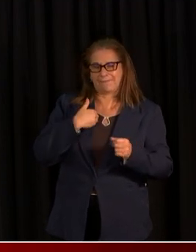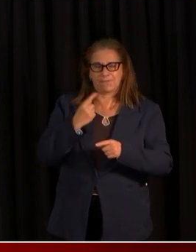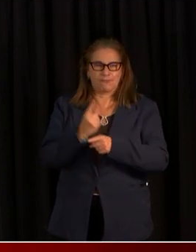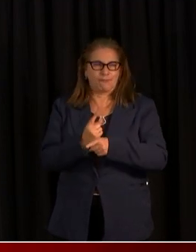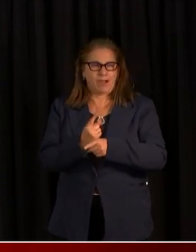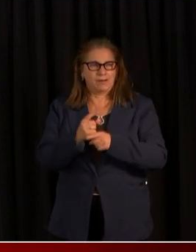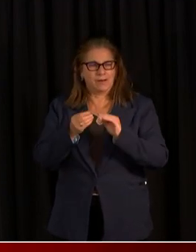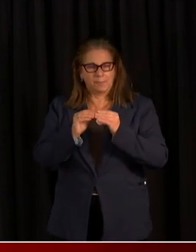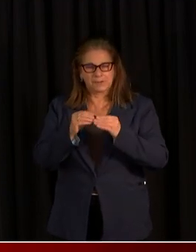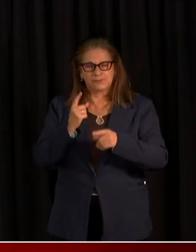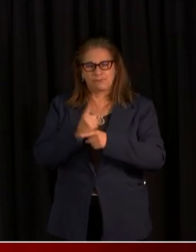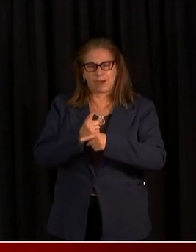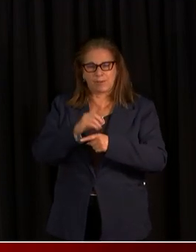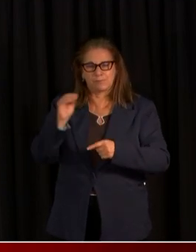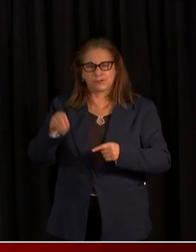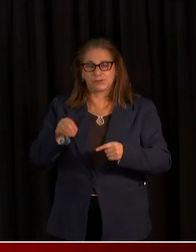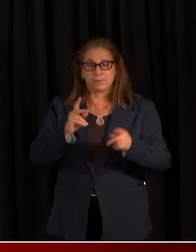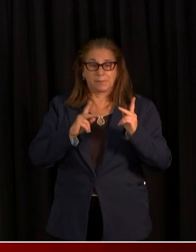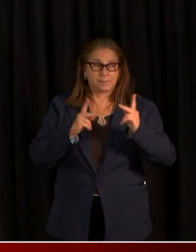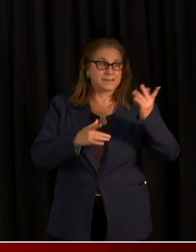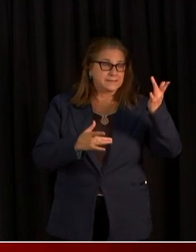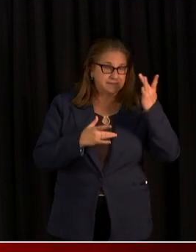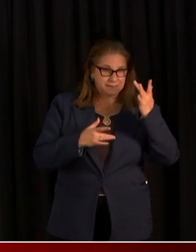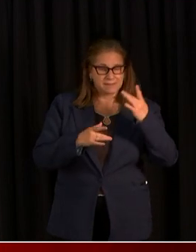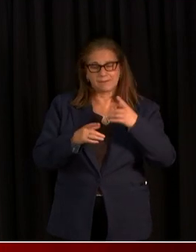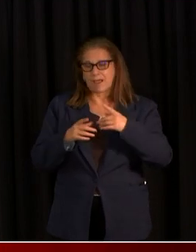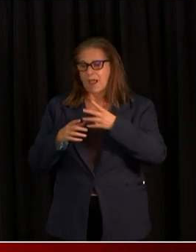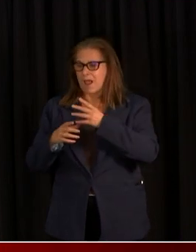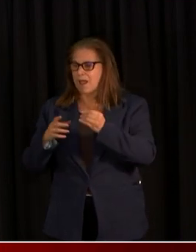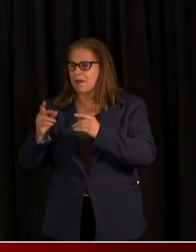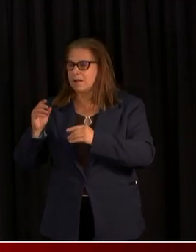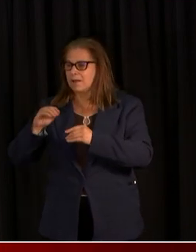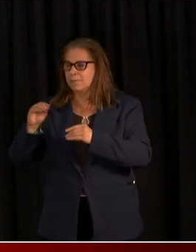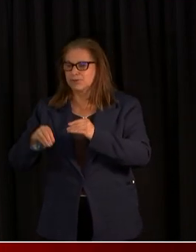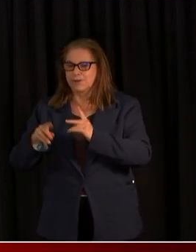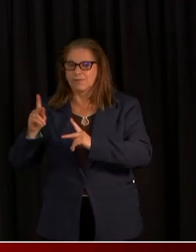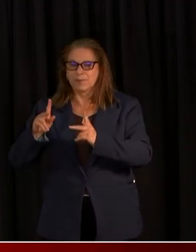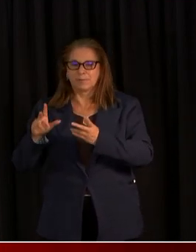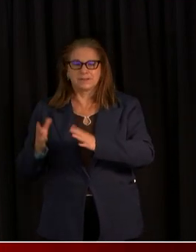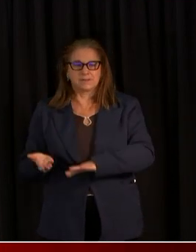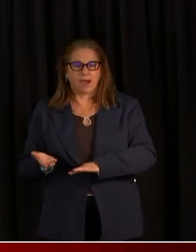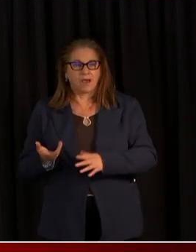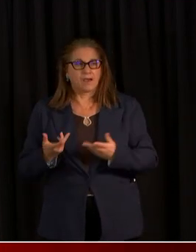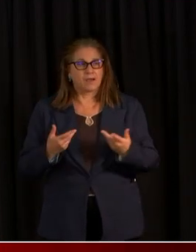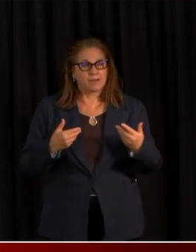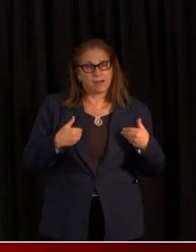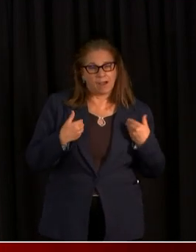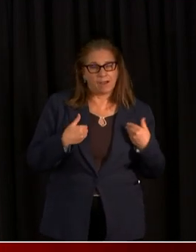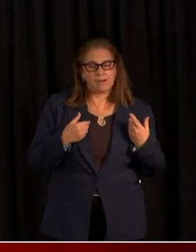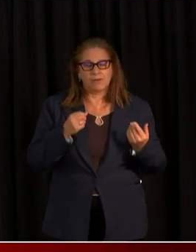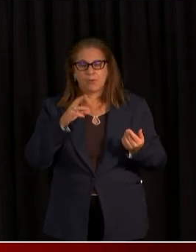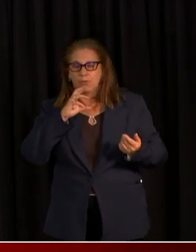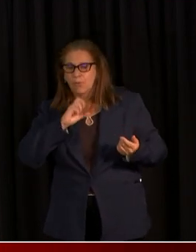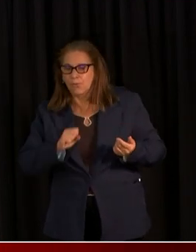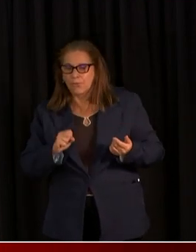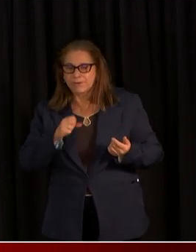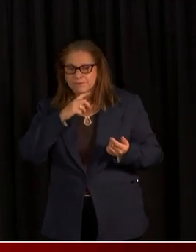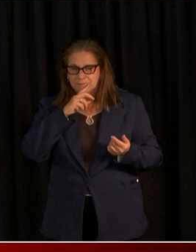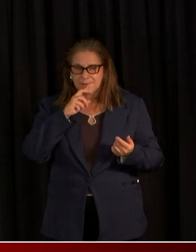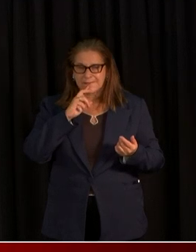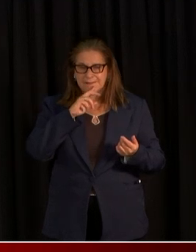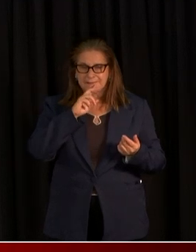proportionality. While the severity of illness may be lower in younger individuals, it does not mean that they are